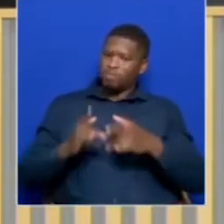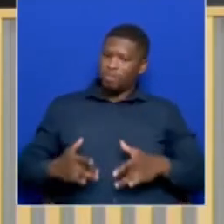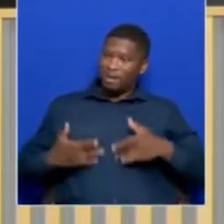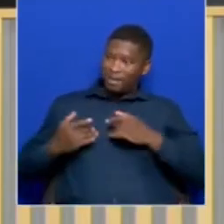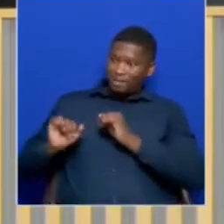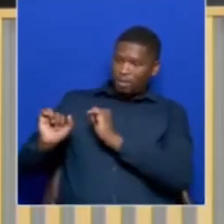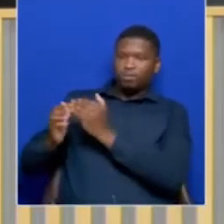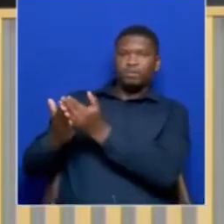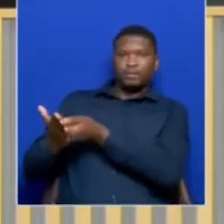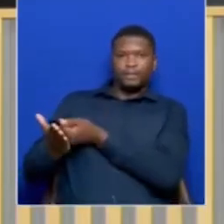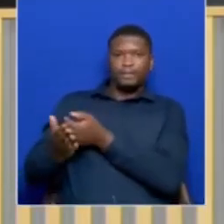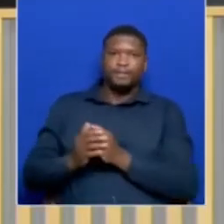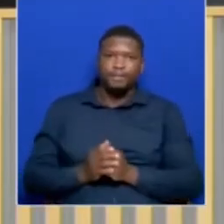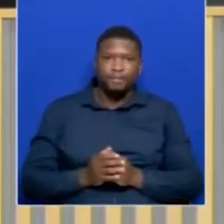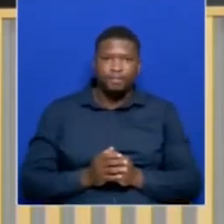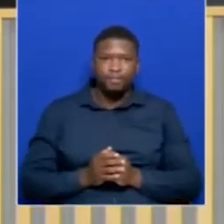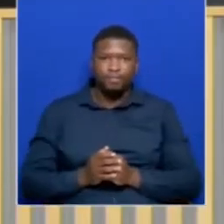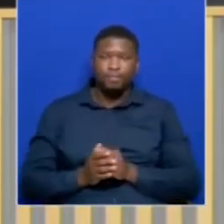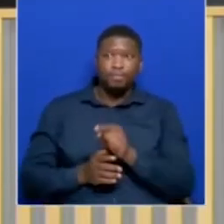they did not want to listen to me.